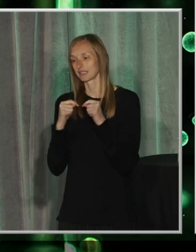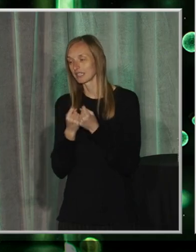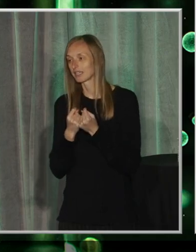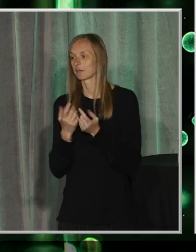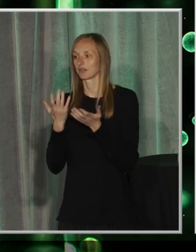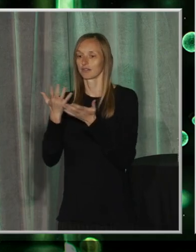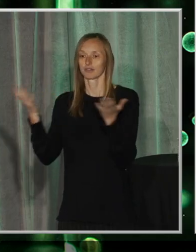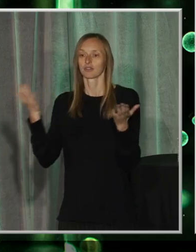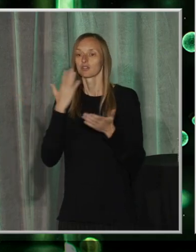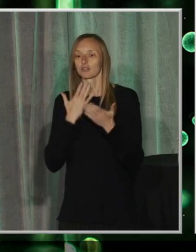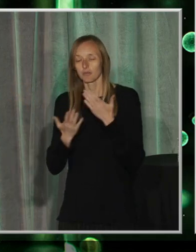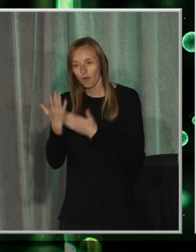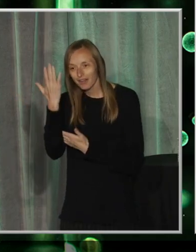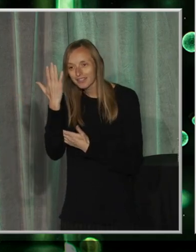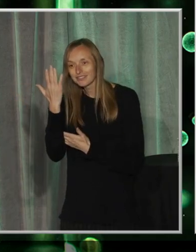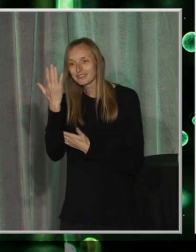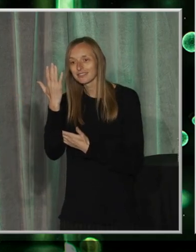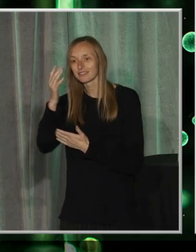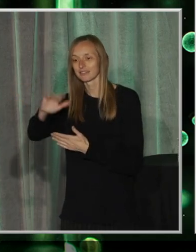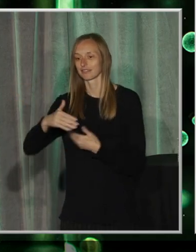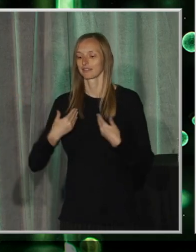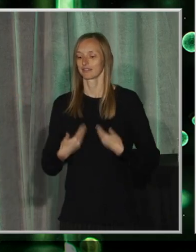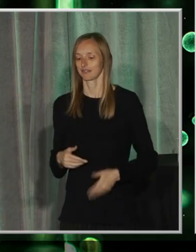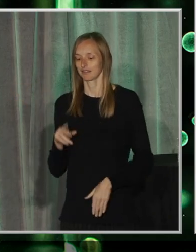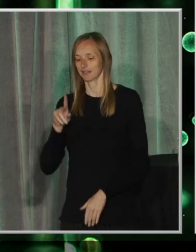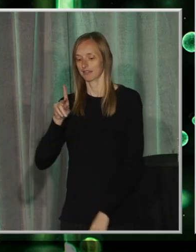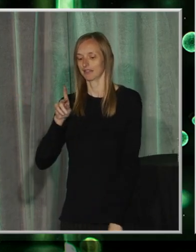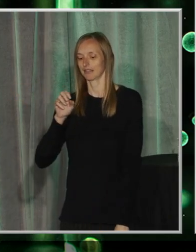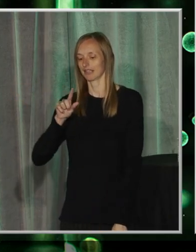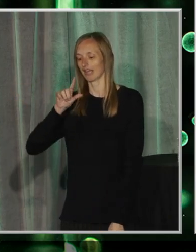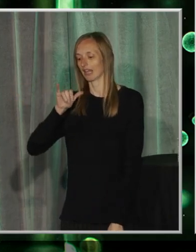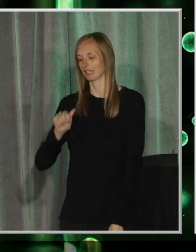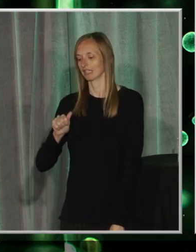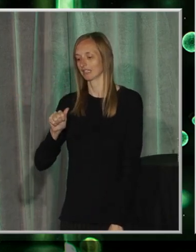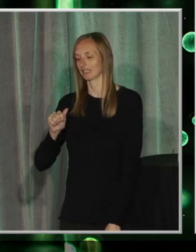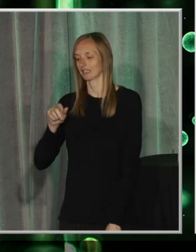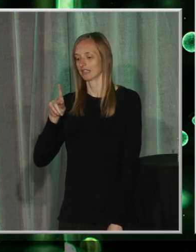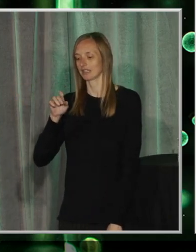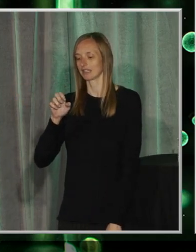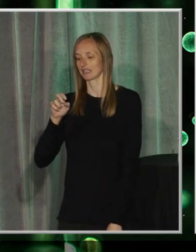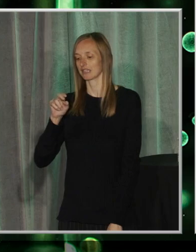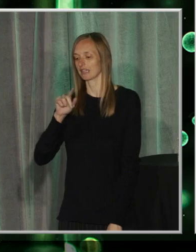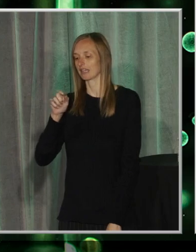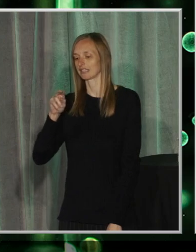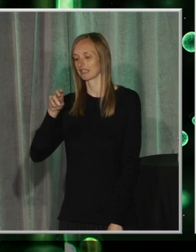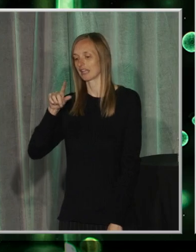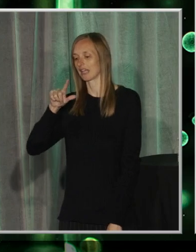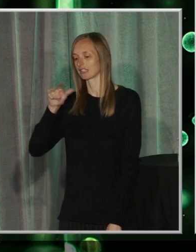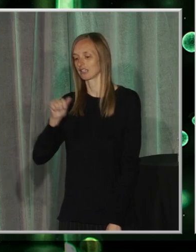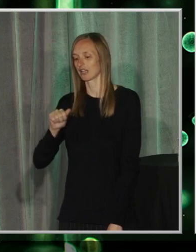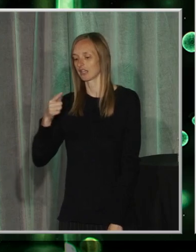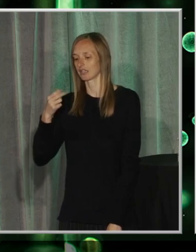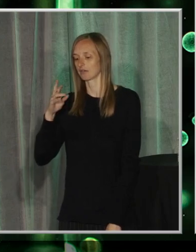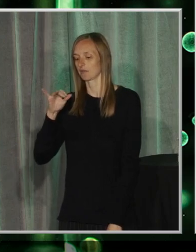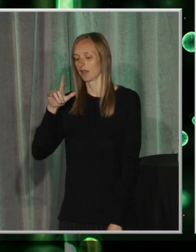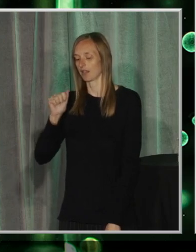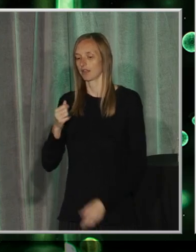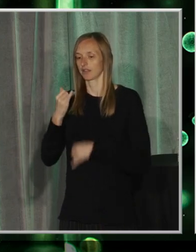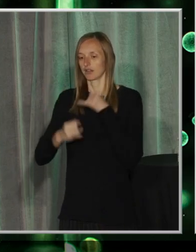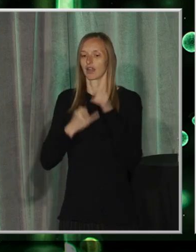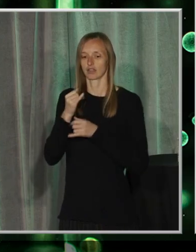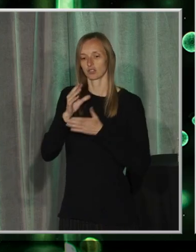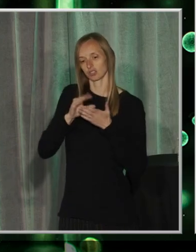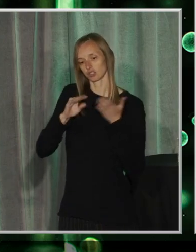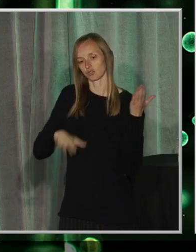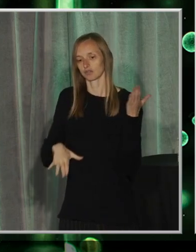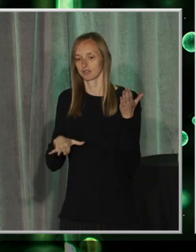else, good morning. My name is Gabrino Kelia Kazeneza. I'm an international law student at Lancaster University